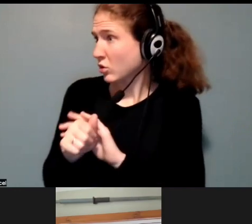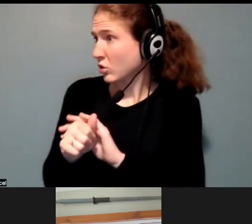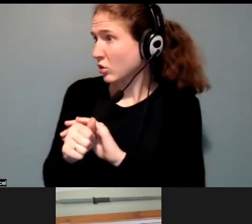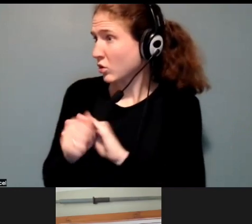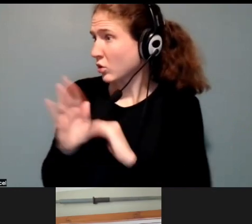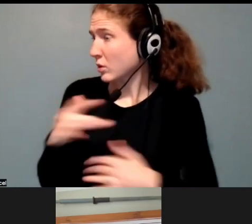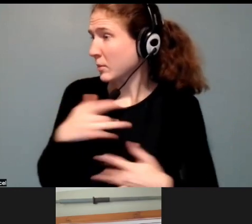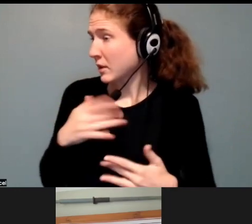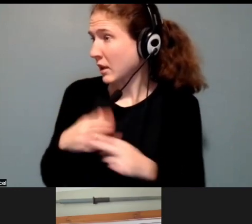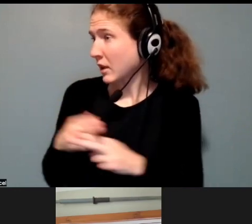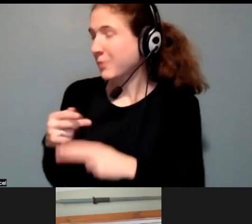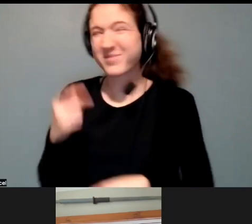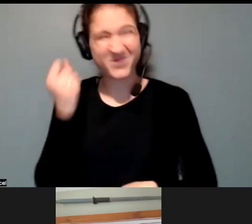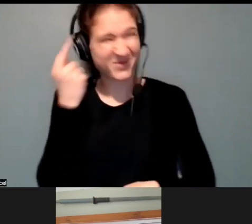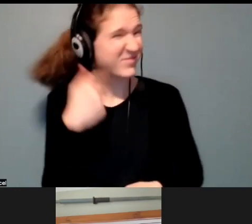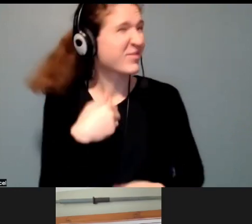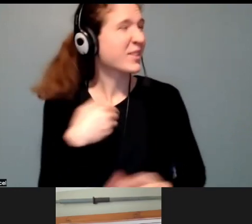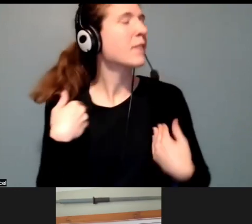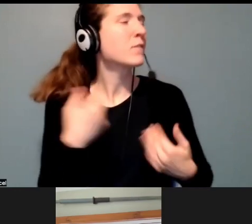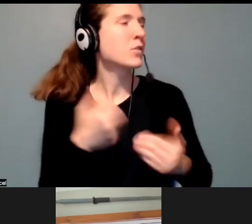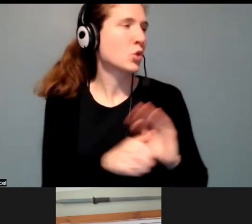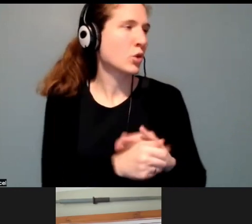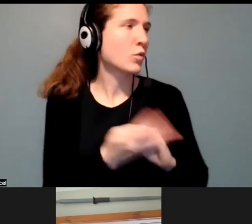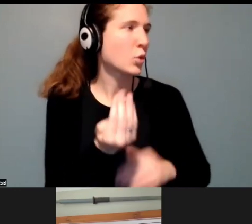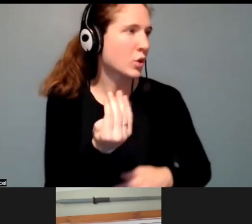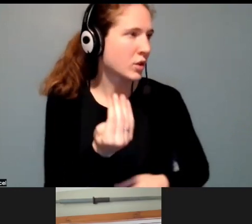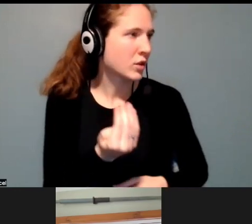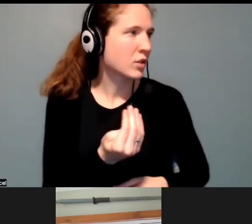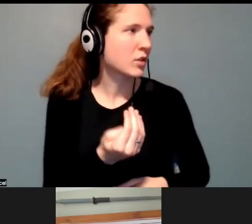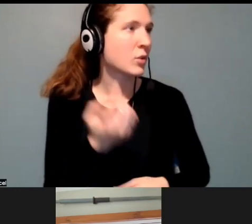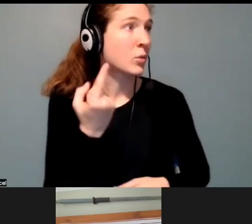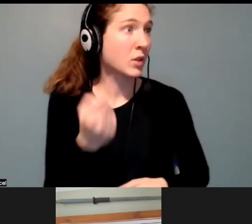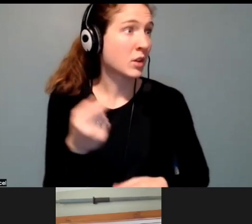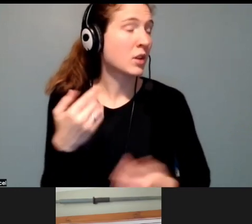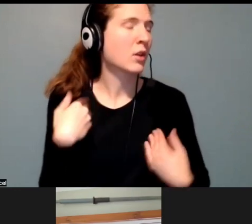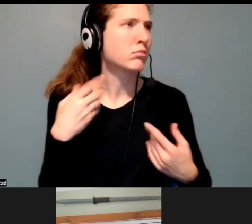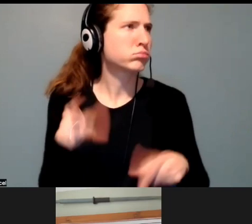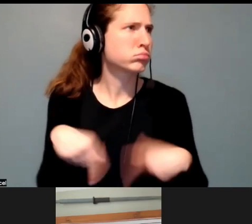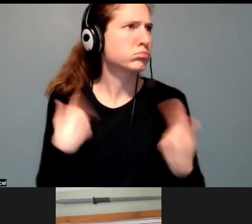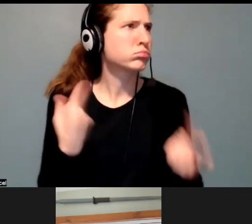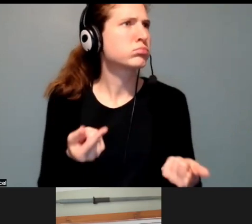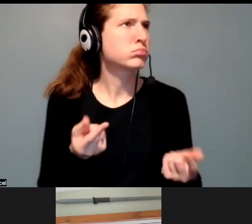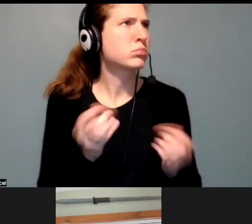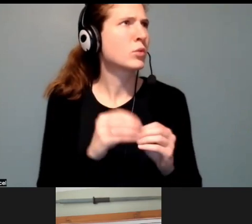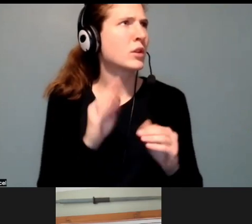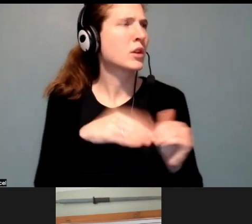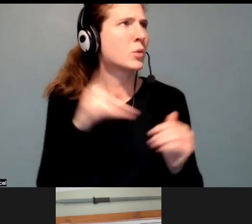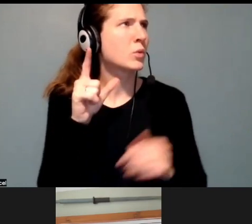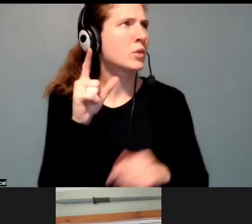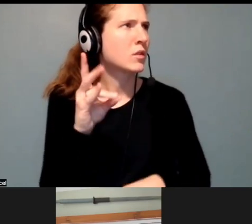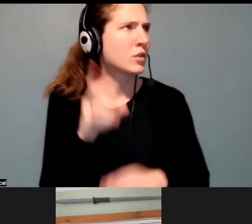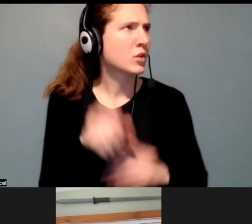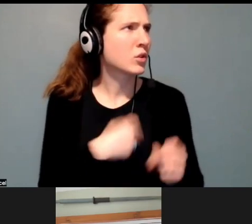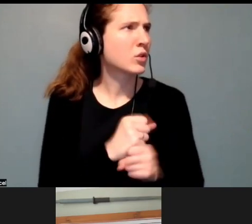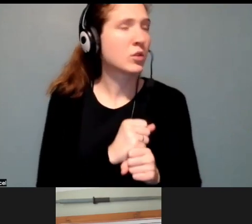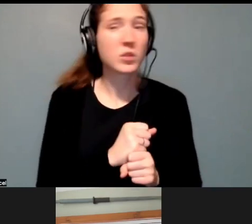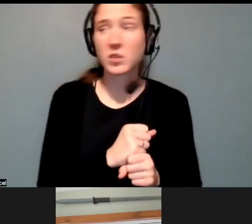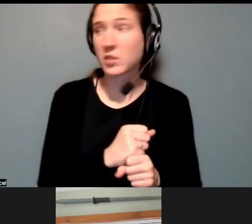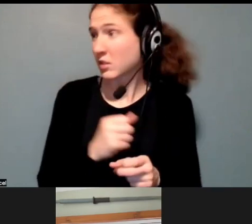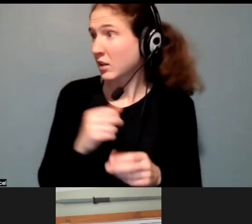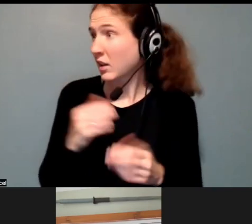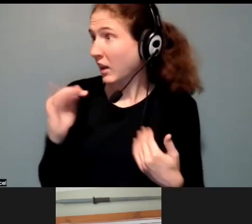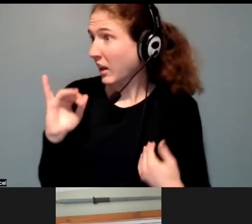I have 14 turtles. Um, One of them I've had for over 27 years. I At do your name them. home, you have that